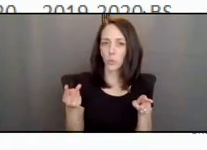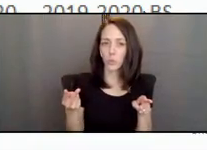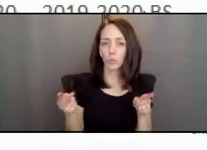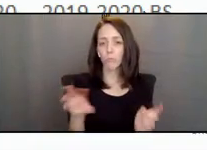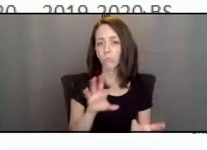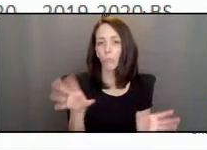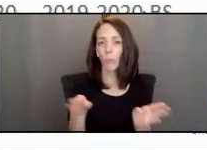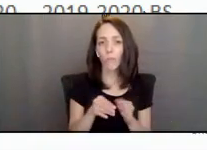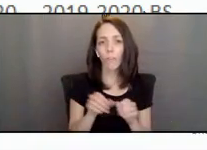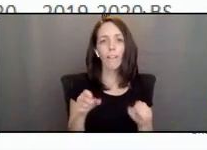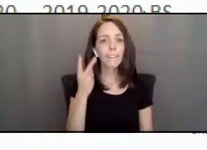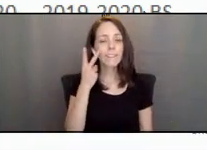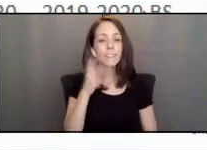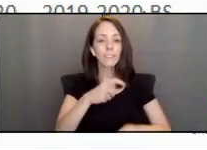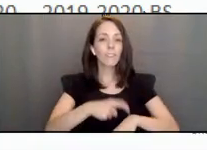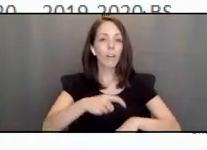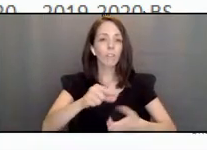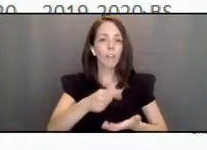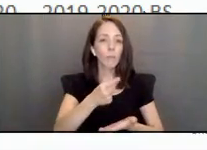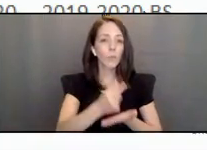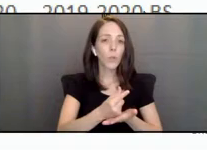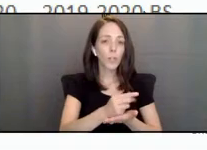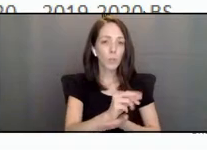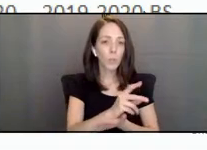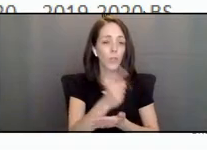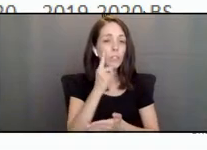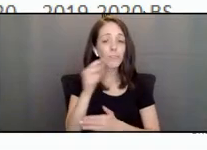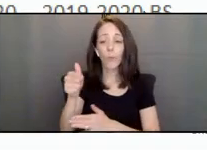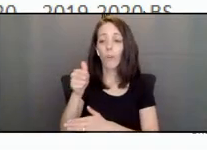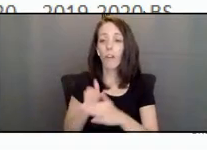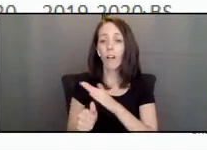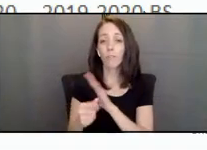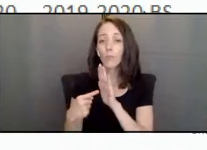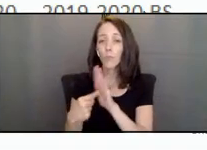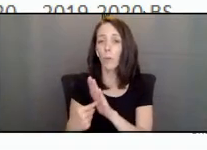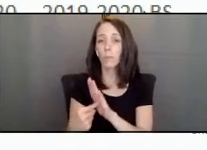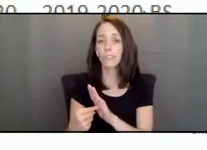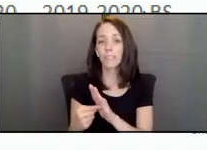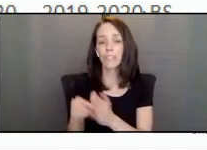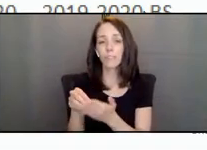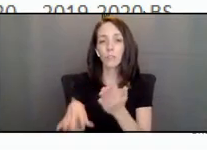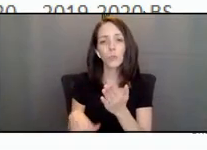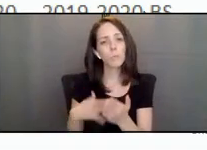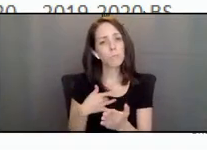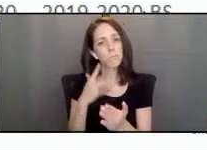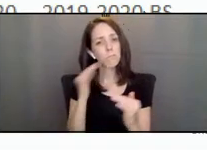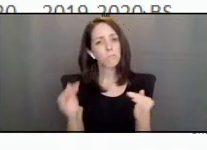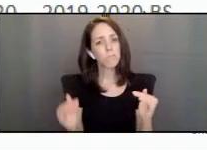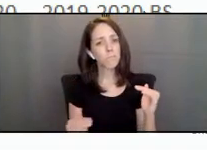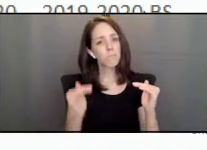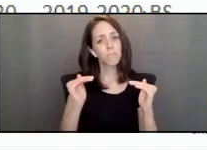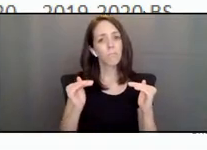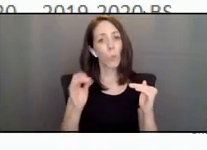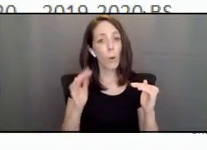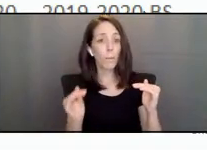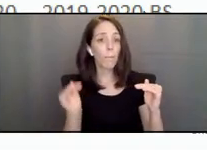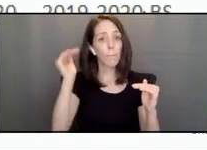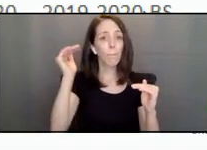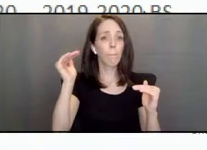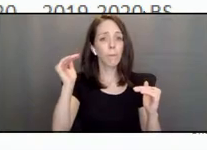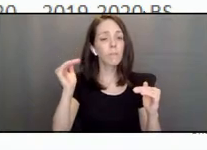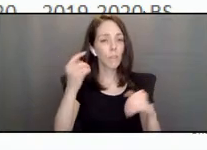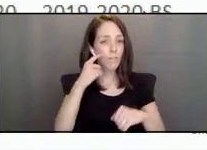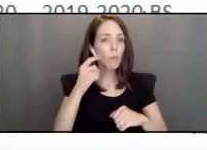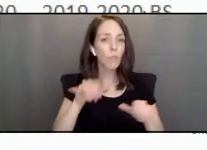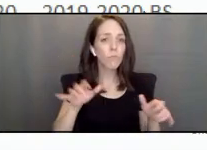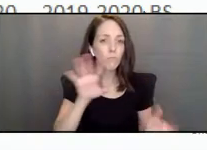that on-time graduation rates of our underrepresented minority students were generally equal to or better than the total on-time graduation